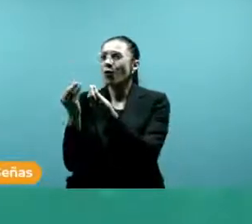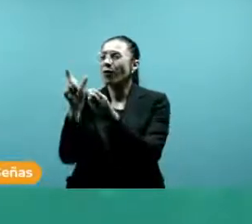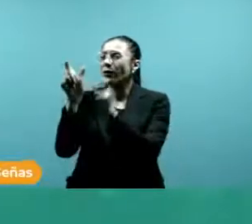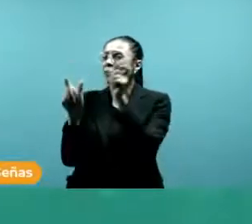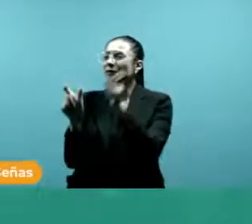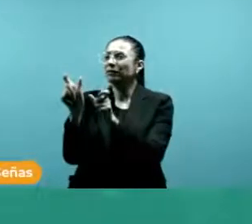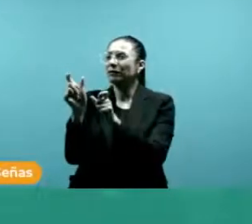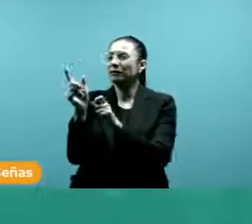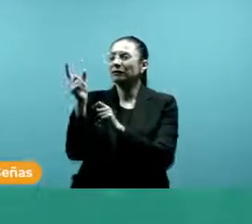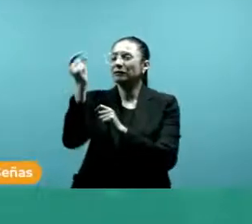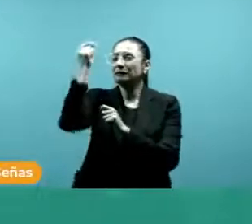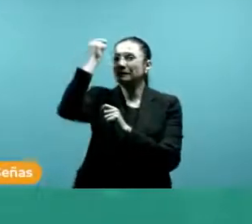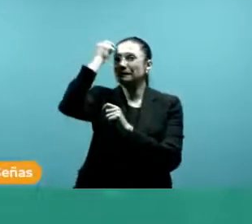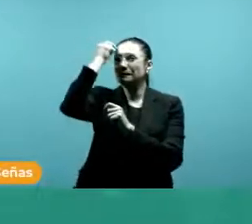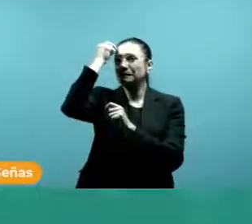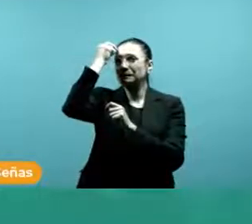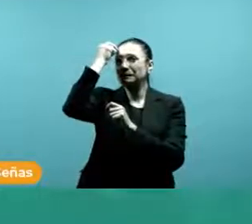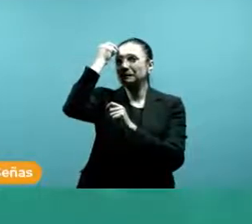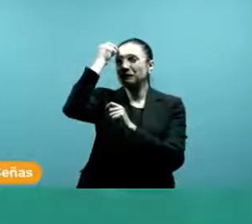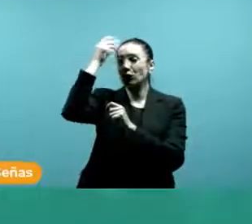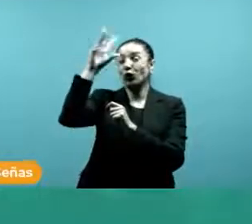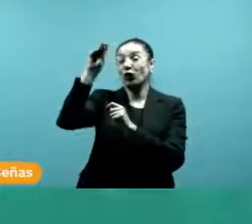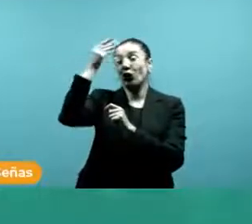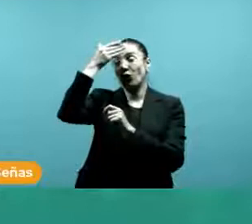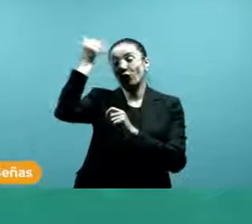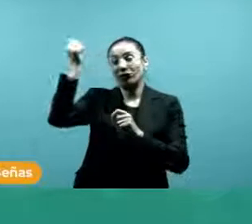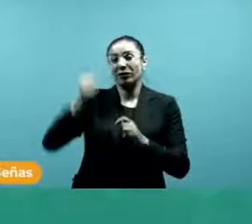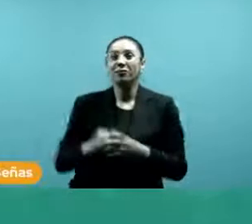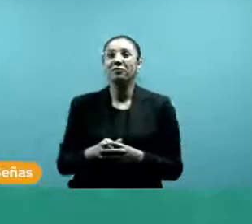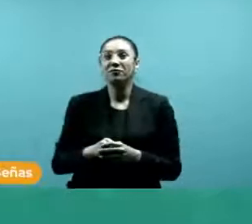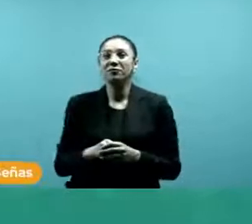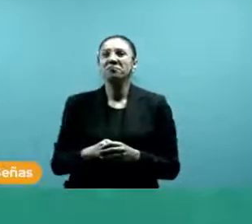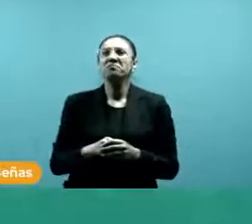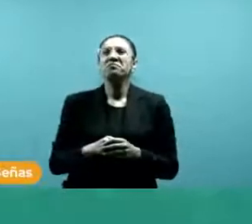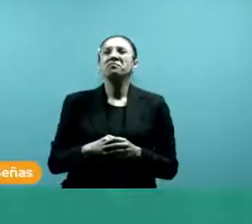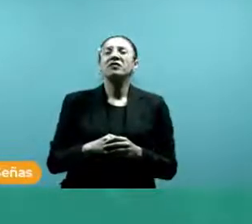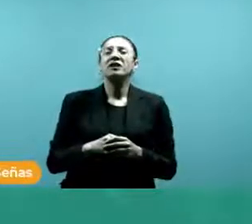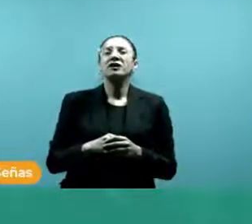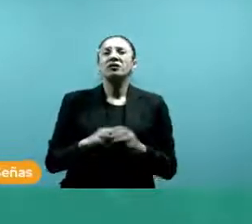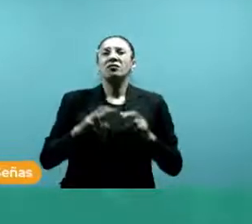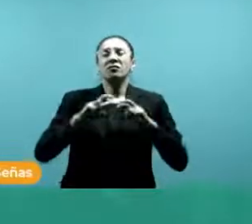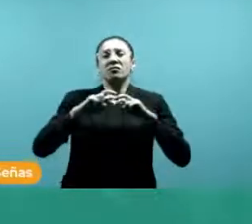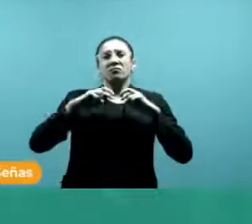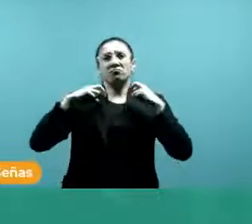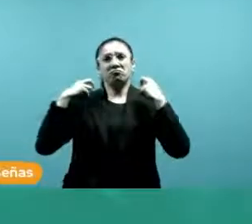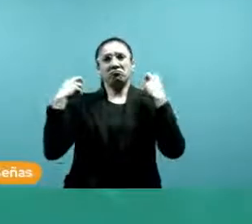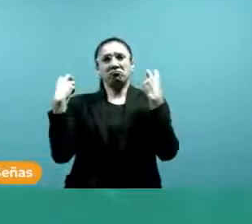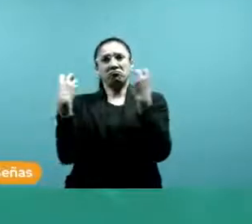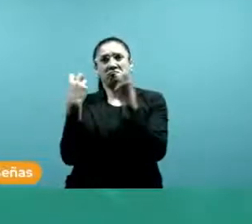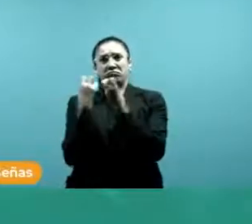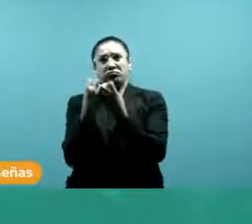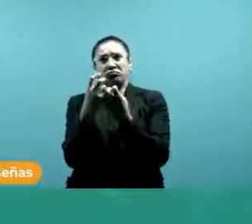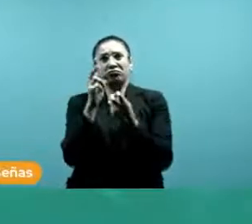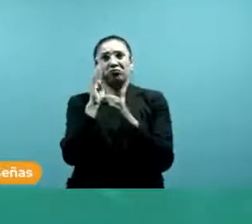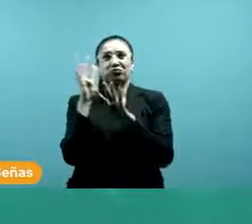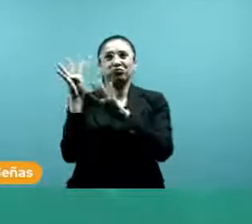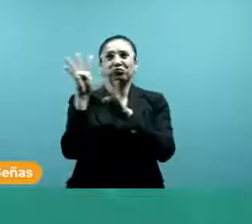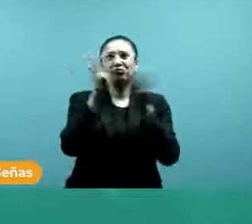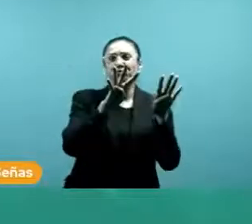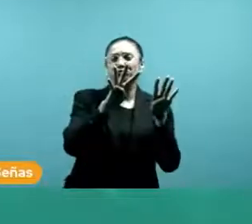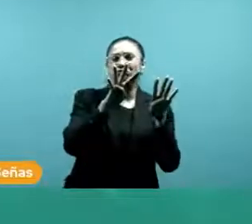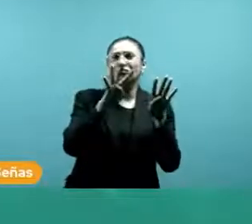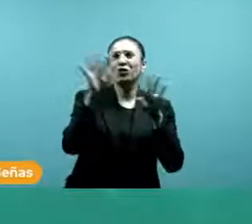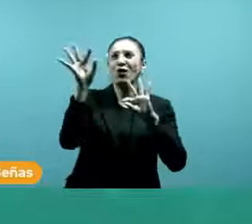organized at the memorial, including Christians, including Buddhists, including different churches. You can also see, of course,